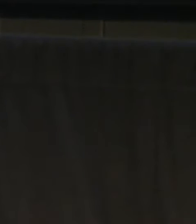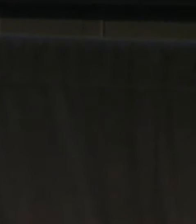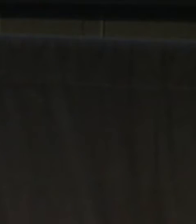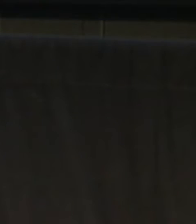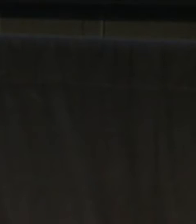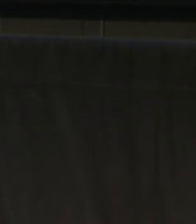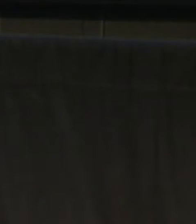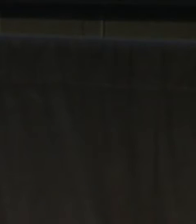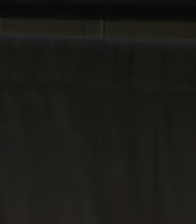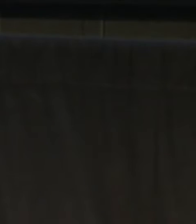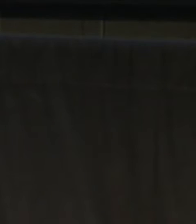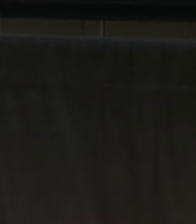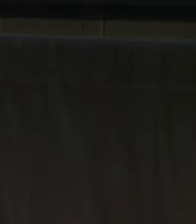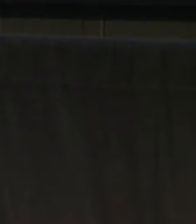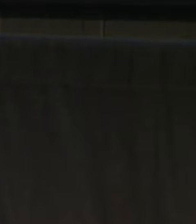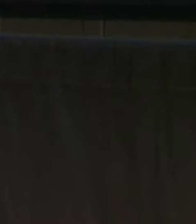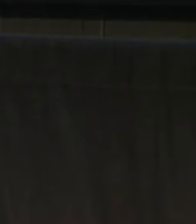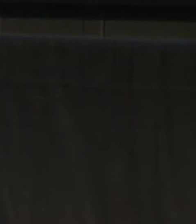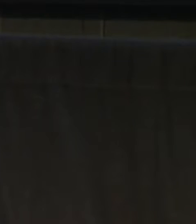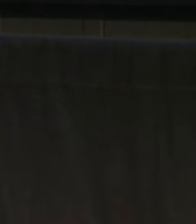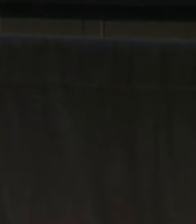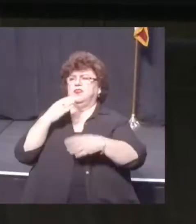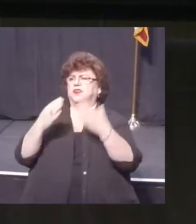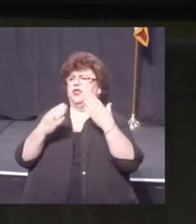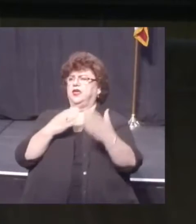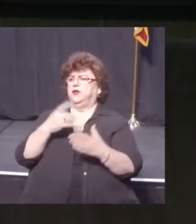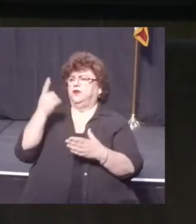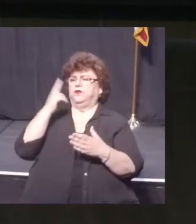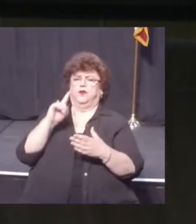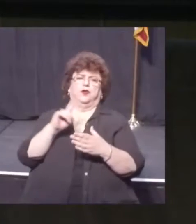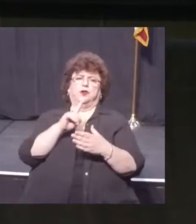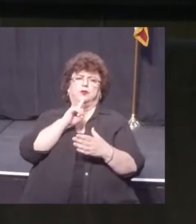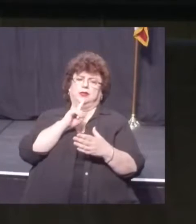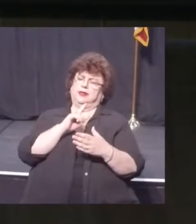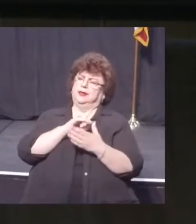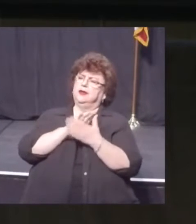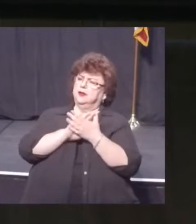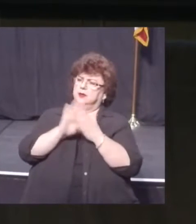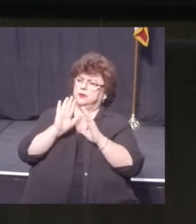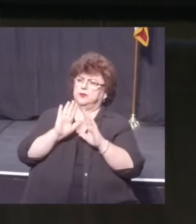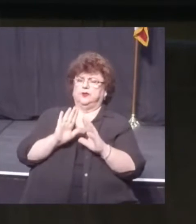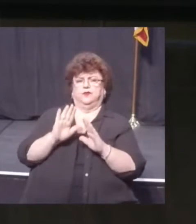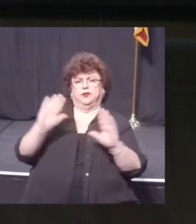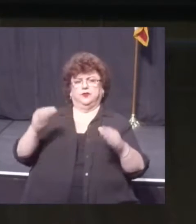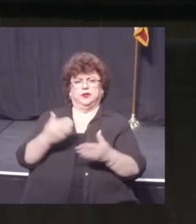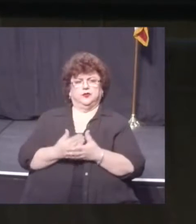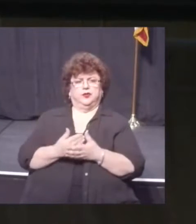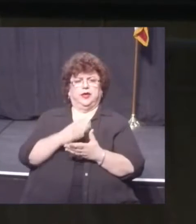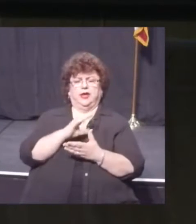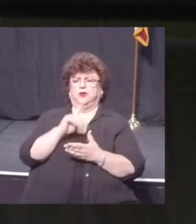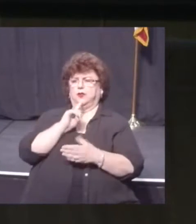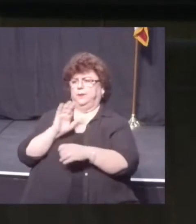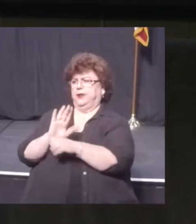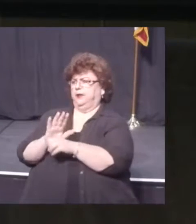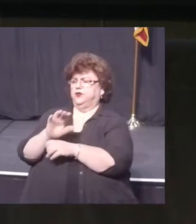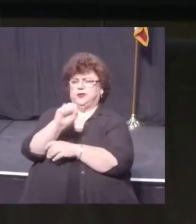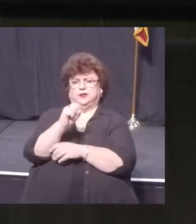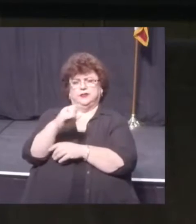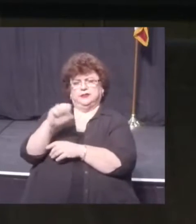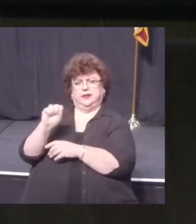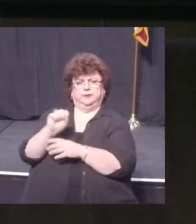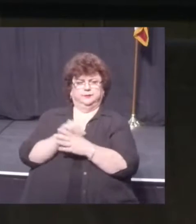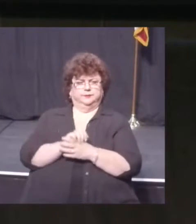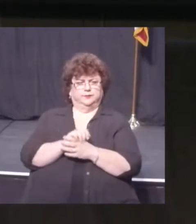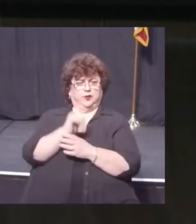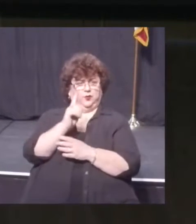Thank you, Michael, for your insightful remarks, your gracious introduction, and your steadfast commitment to San Jose